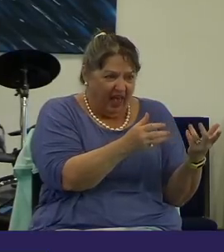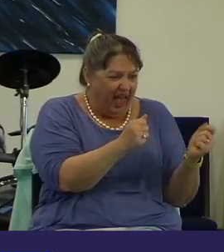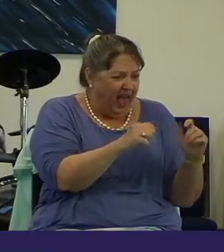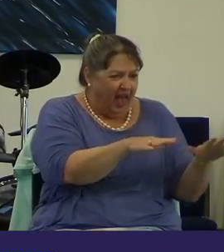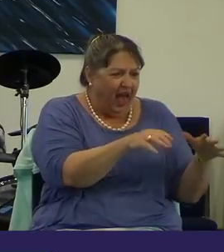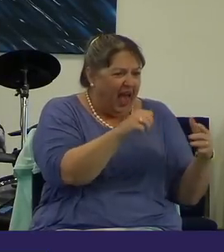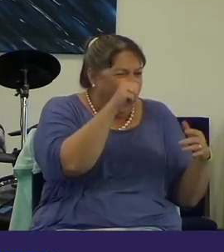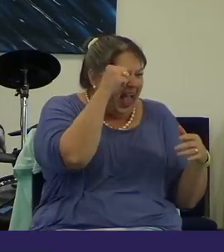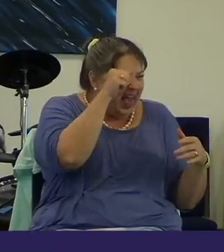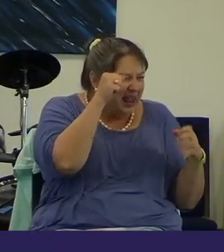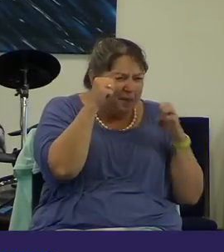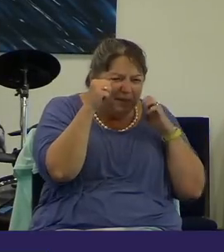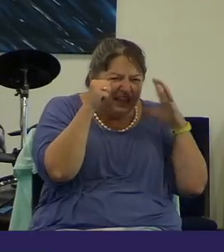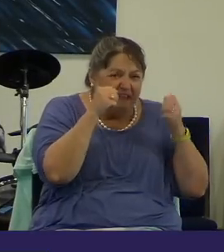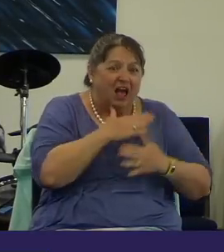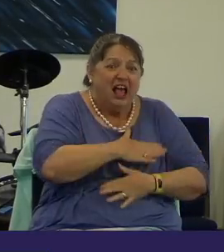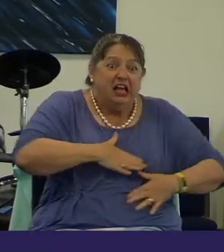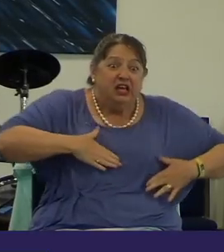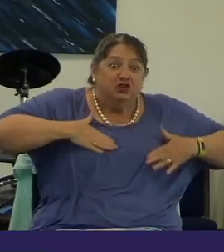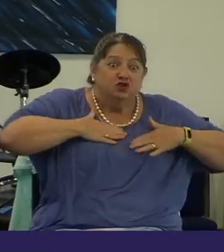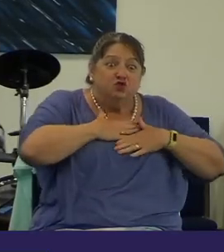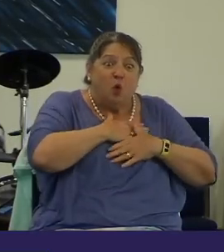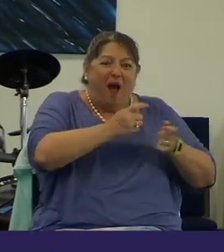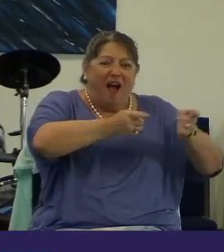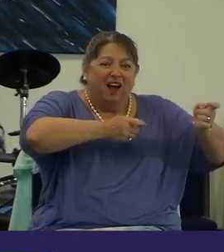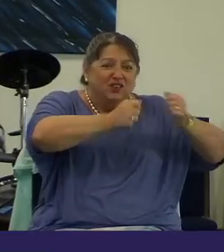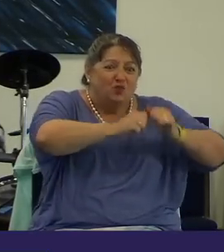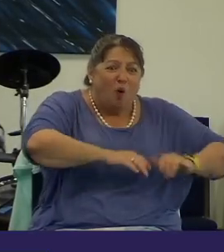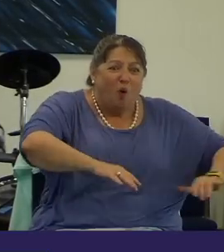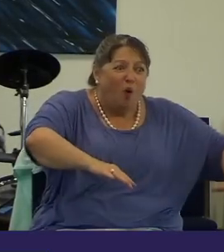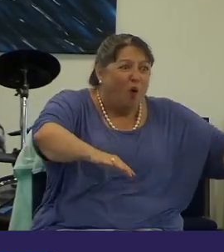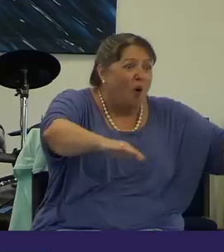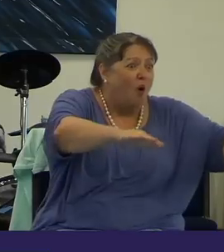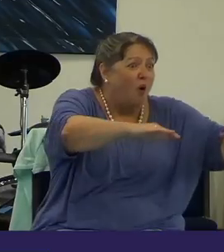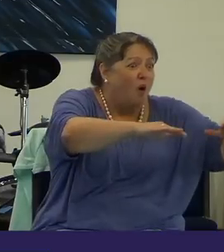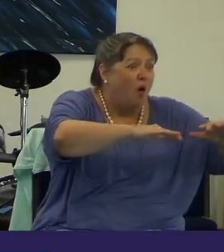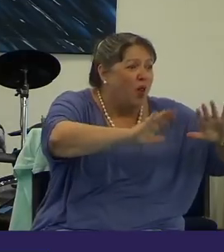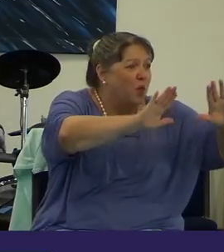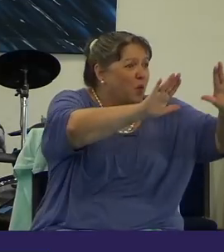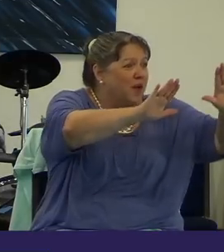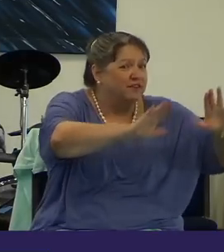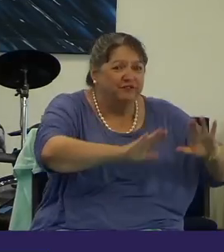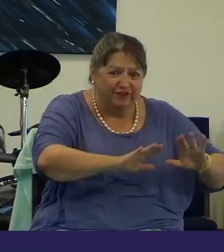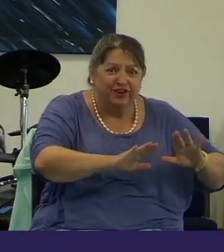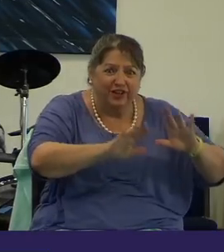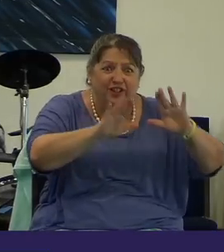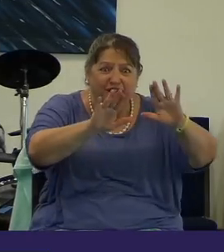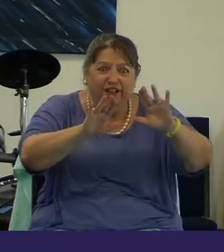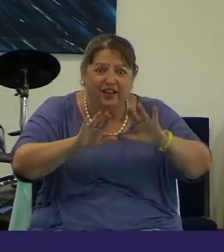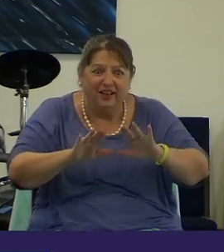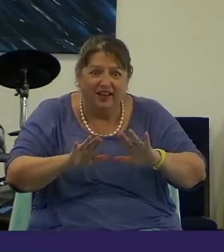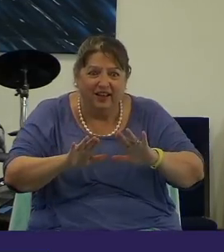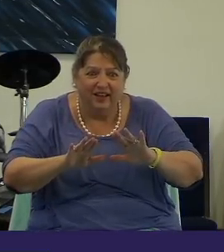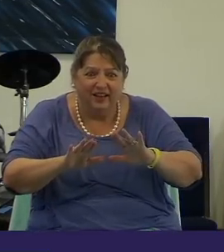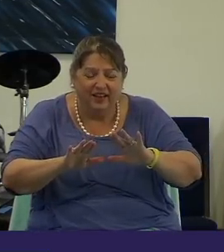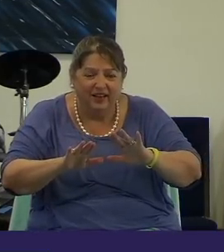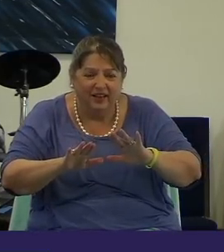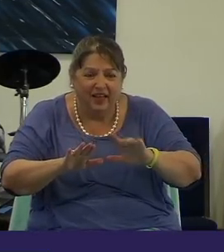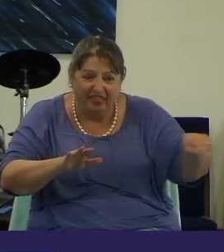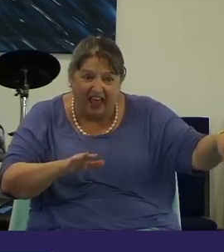and Eve to enjoy and to rule over. Everything was wonderful in the Garden of